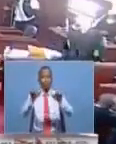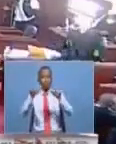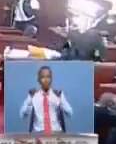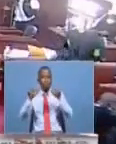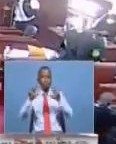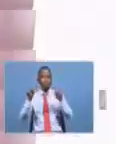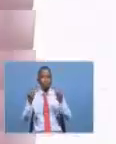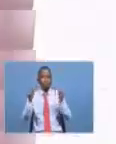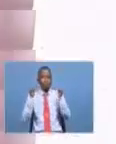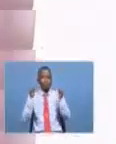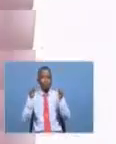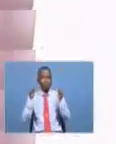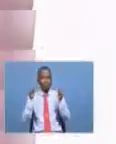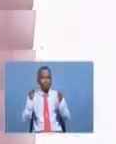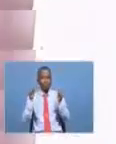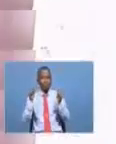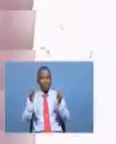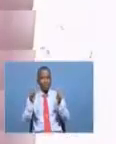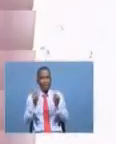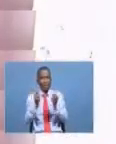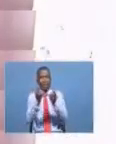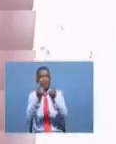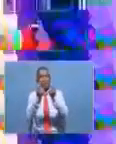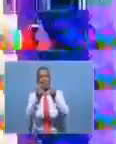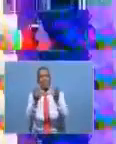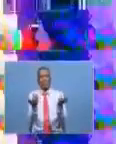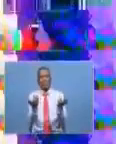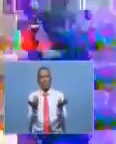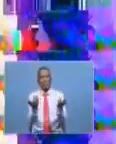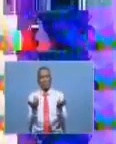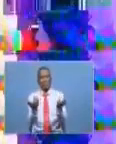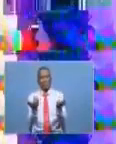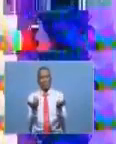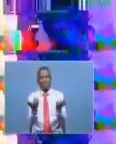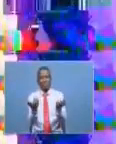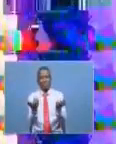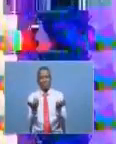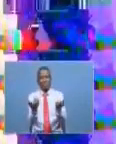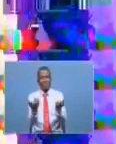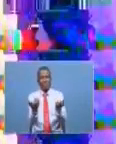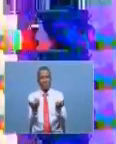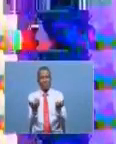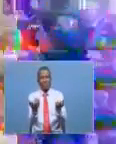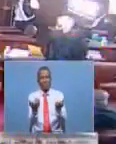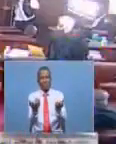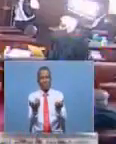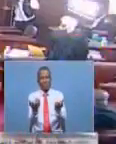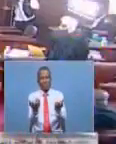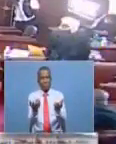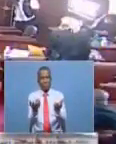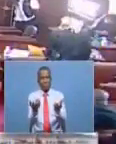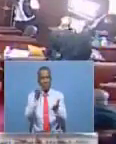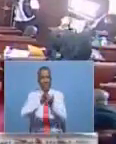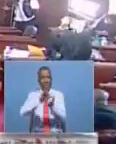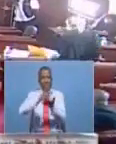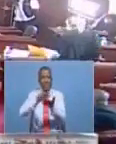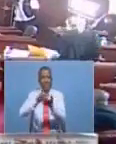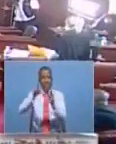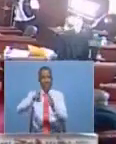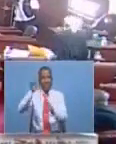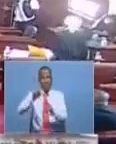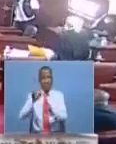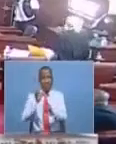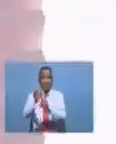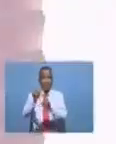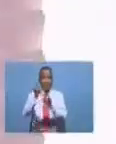since the witness has proposed to an witness, that witness should must